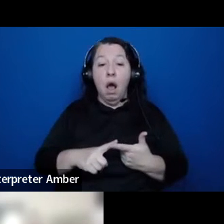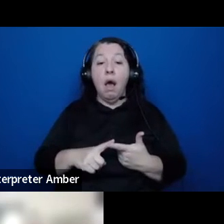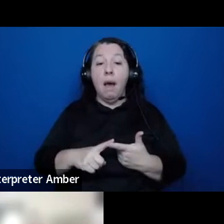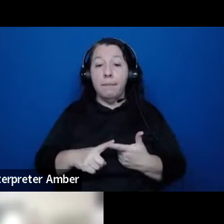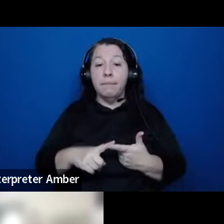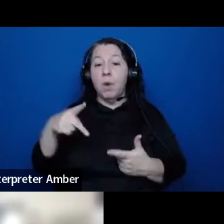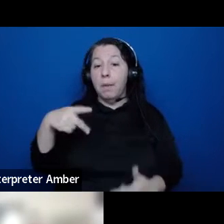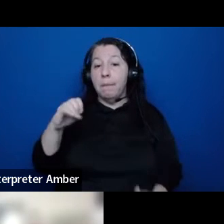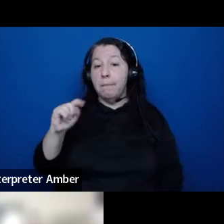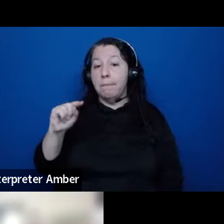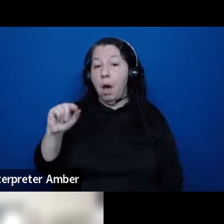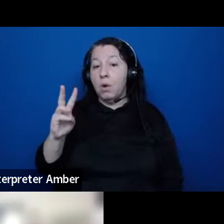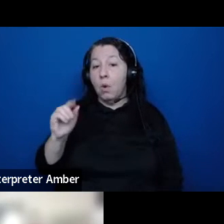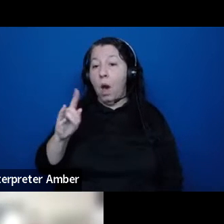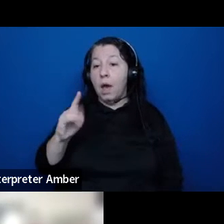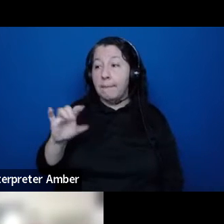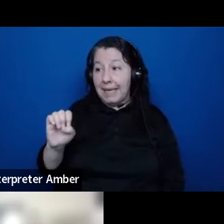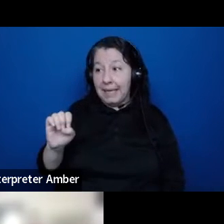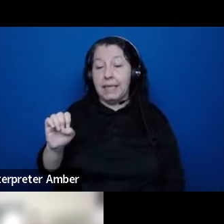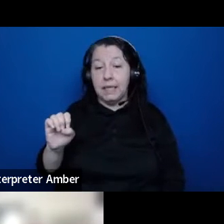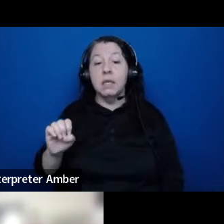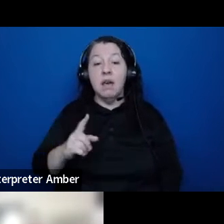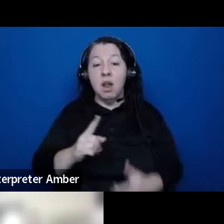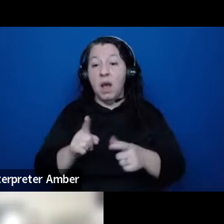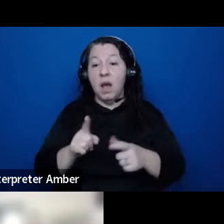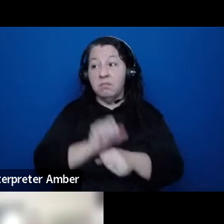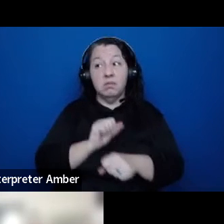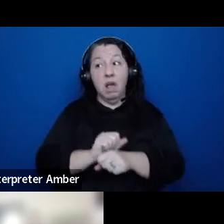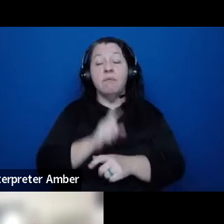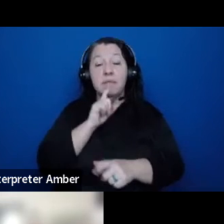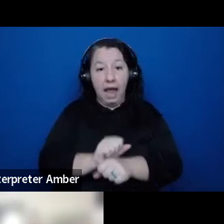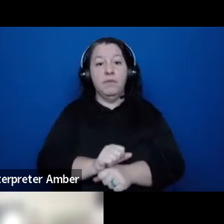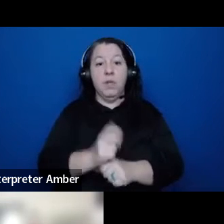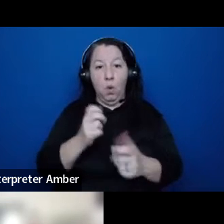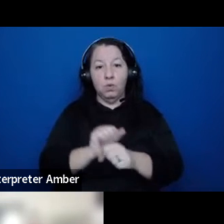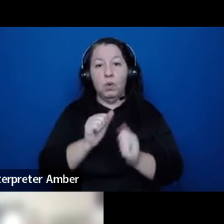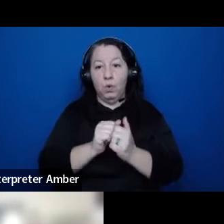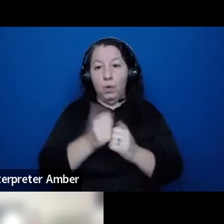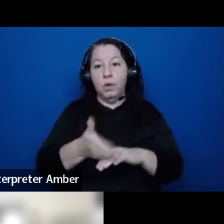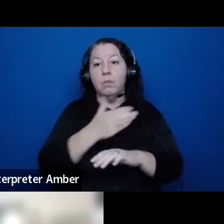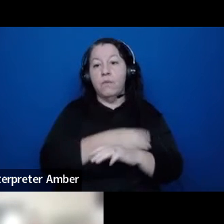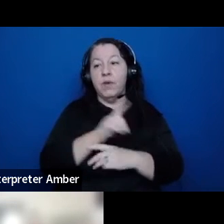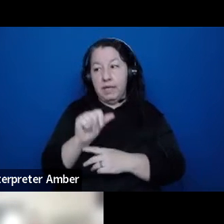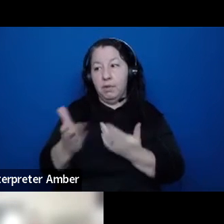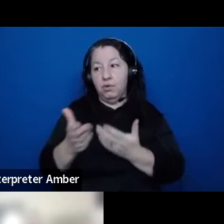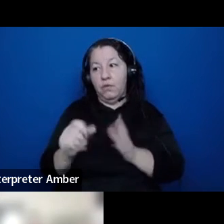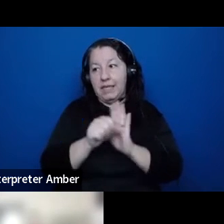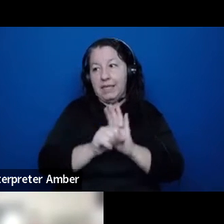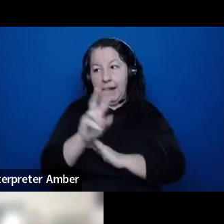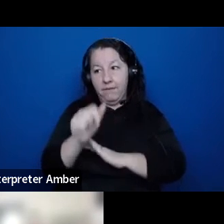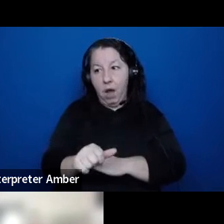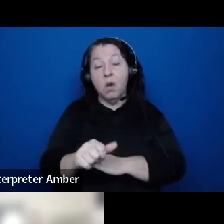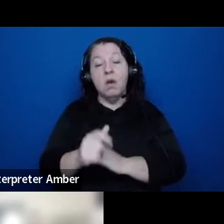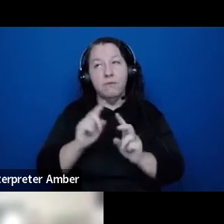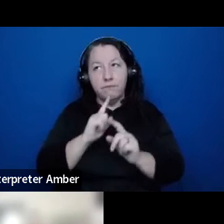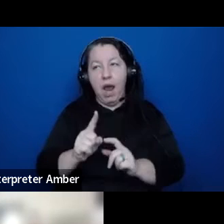definitely working to make improvements for disability services in Iowa. So he's very familiar. He was also